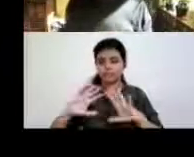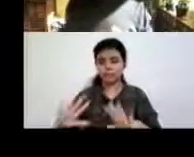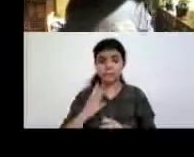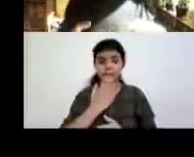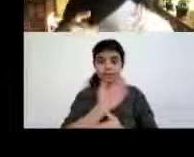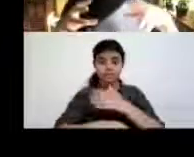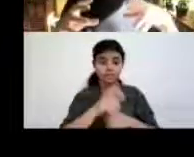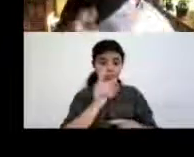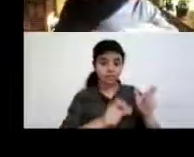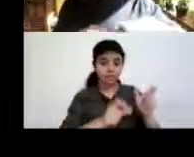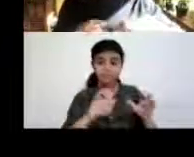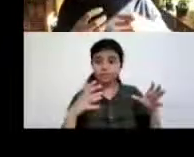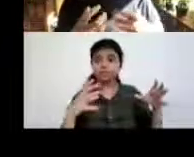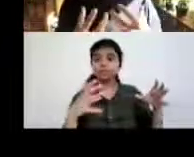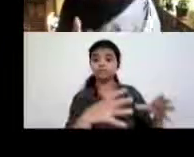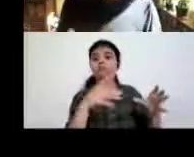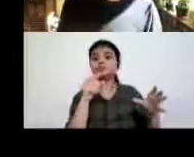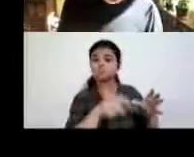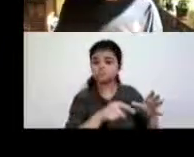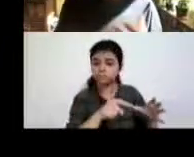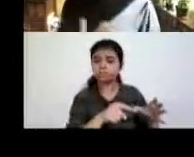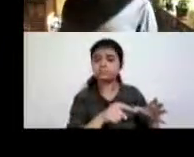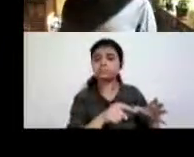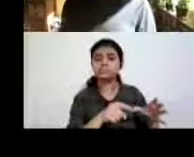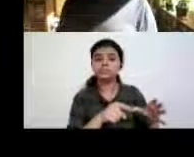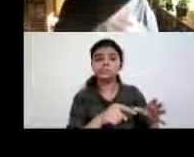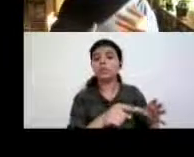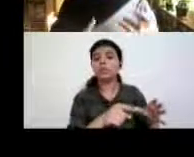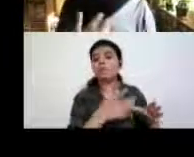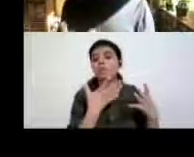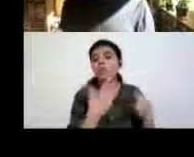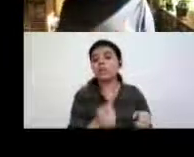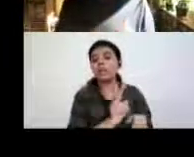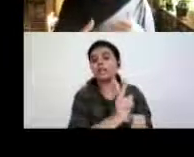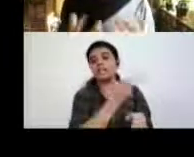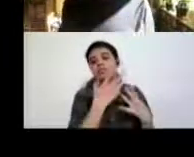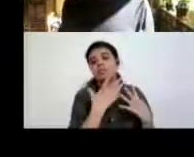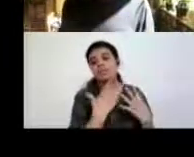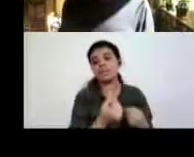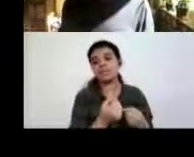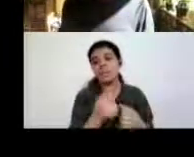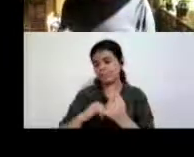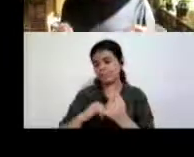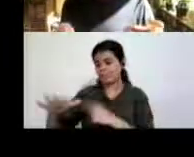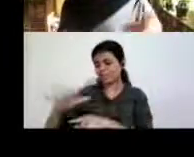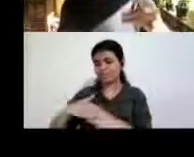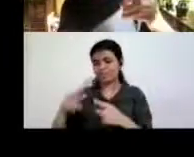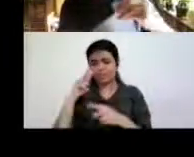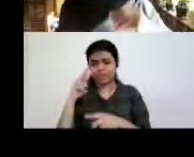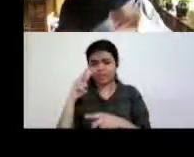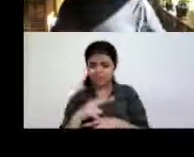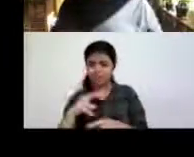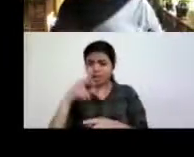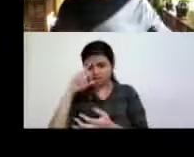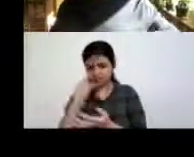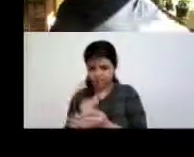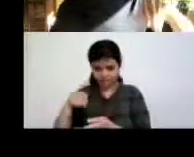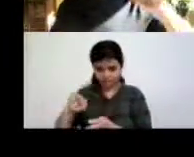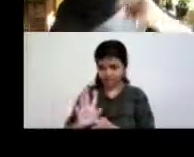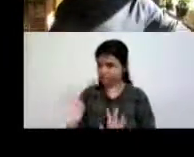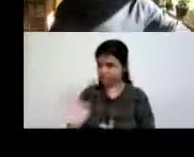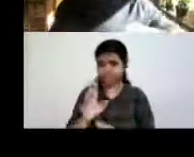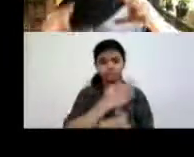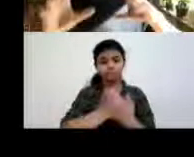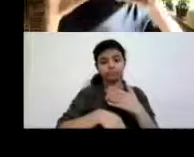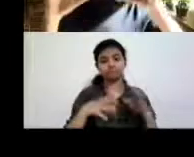disabilities would need something else and would need much more. And especially